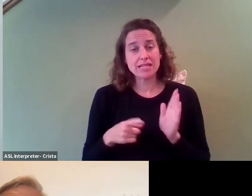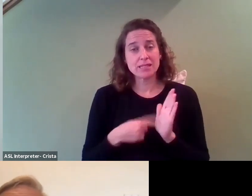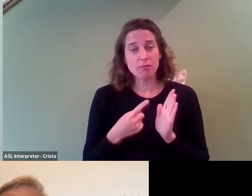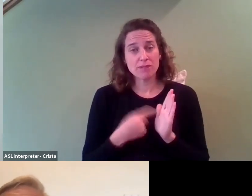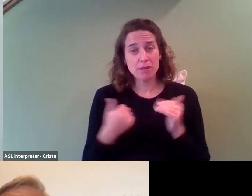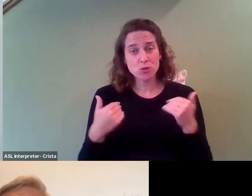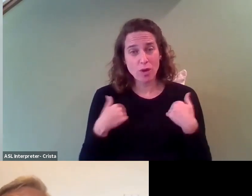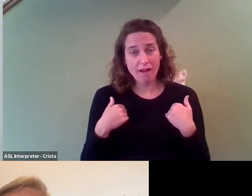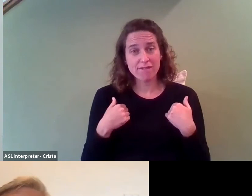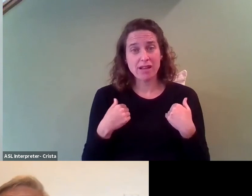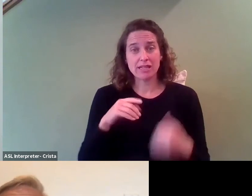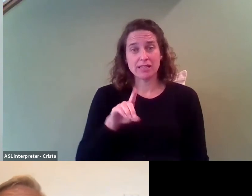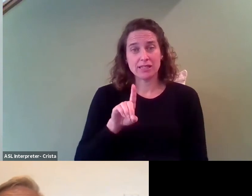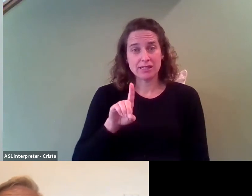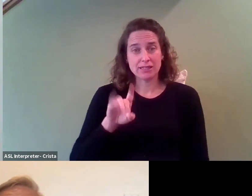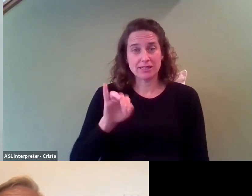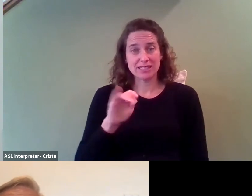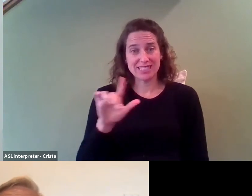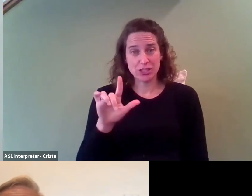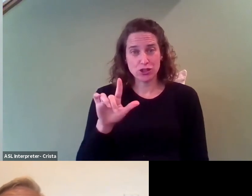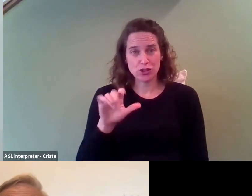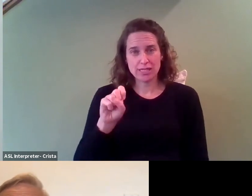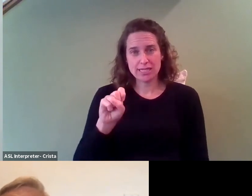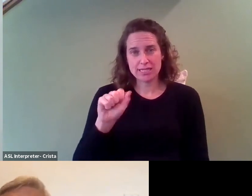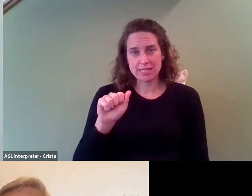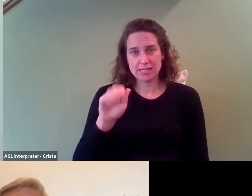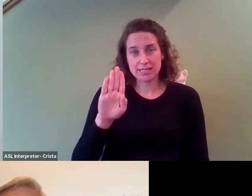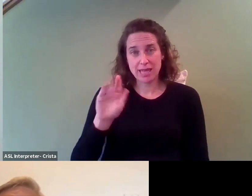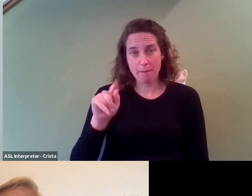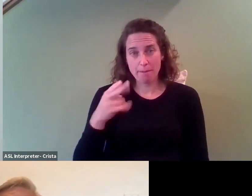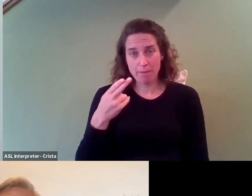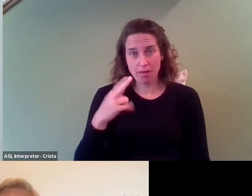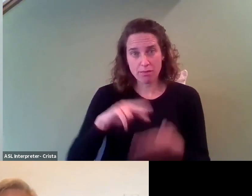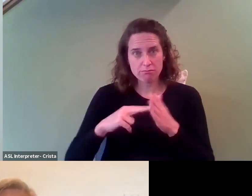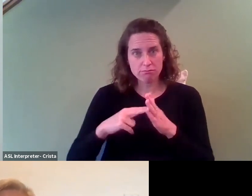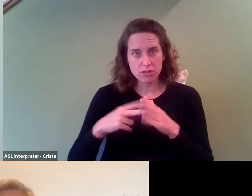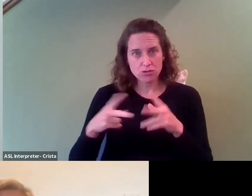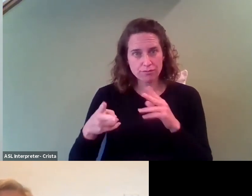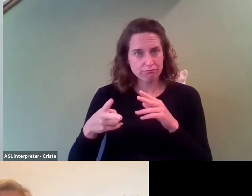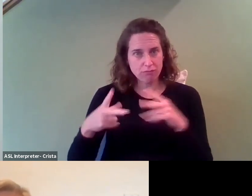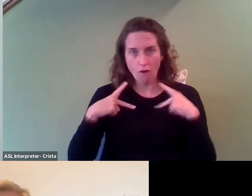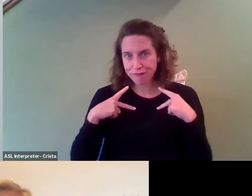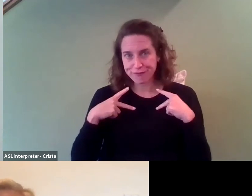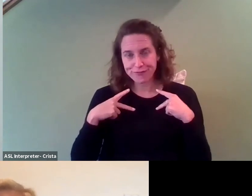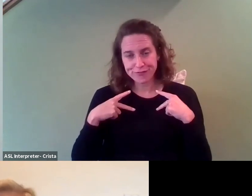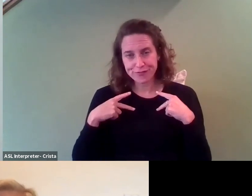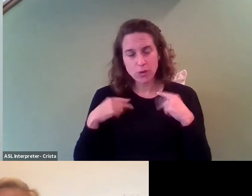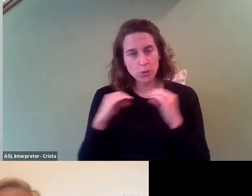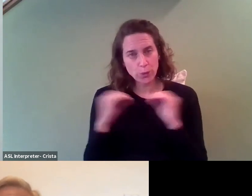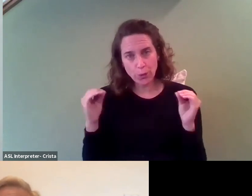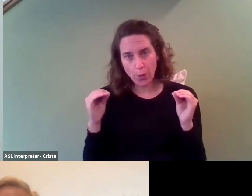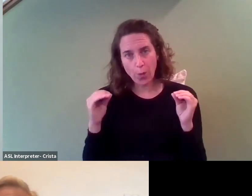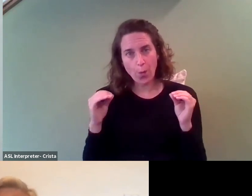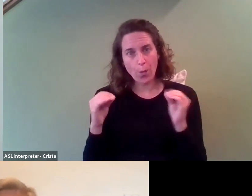one 24-hour day every week that everything's off. And I think that that's